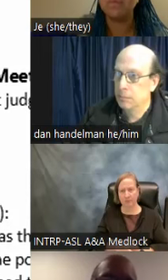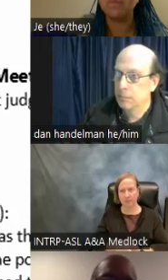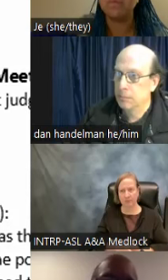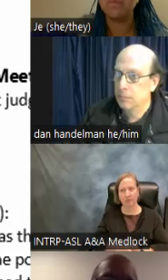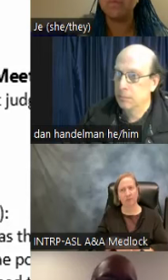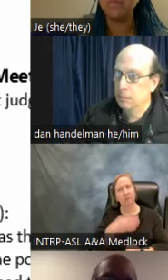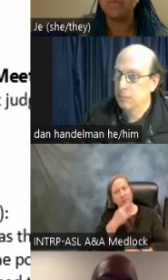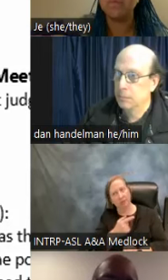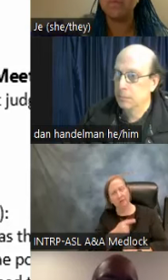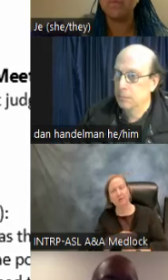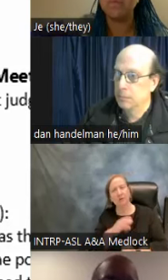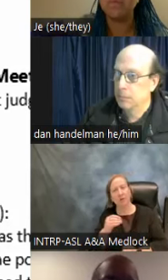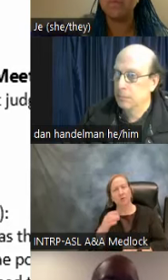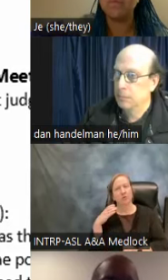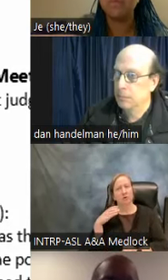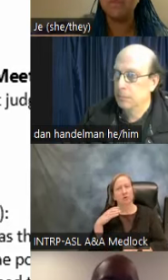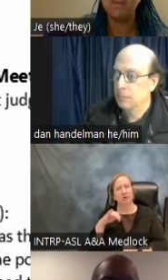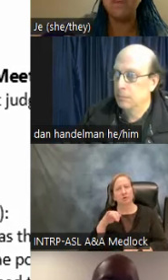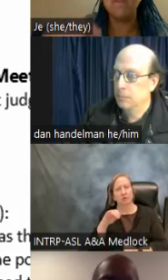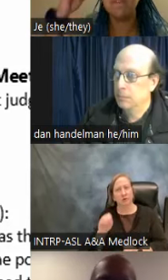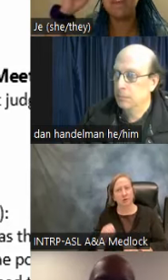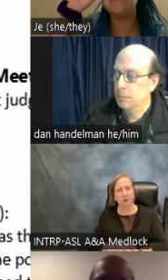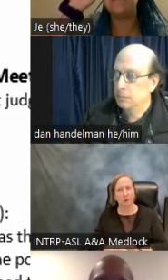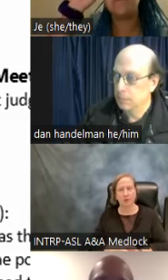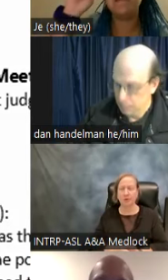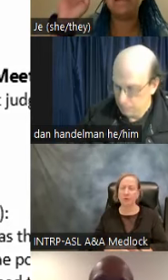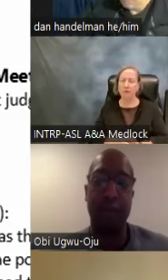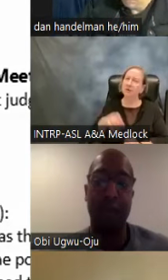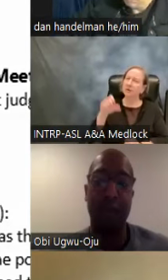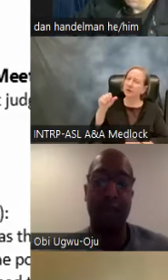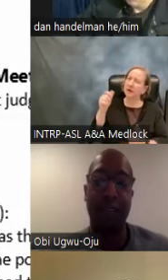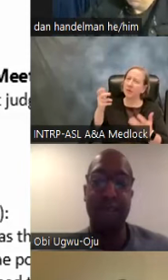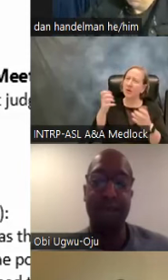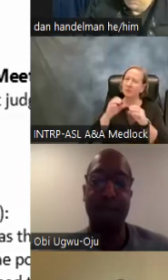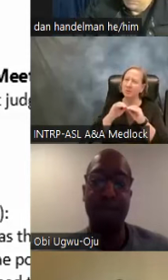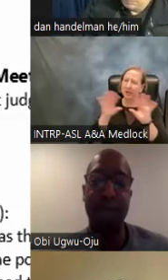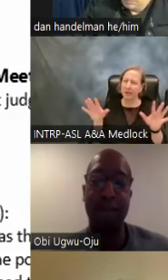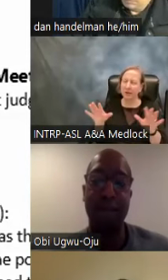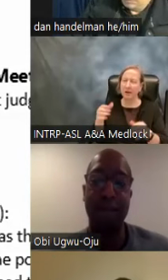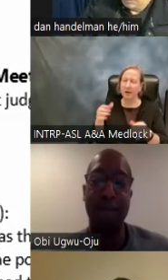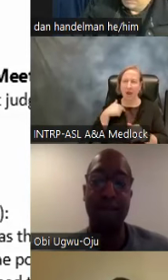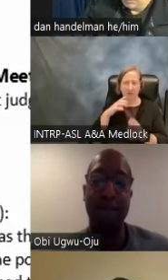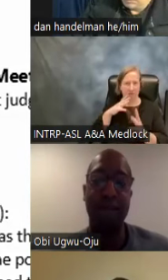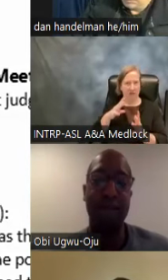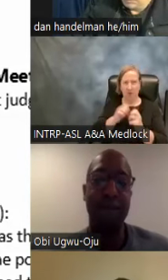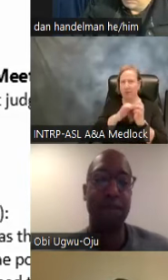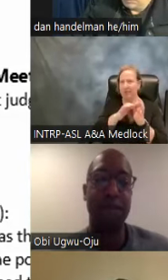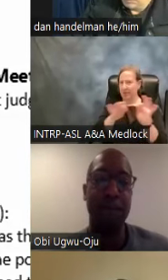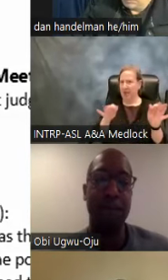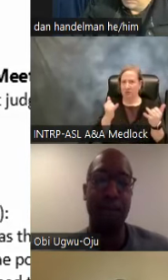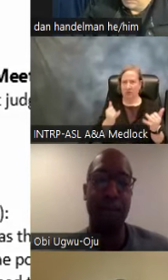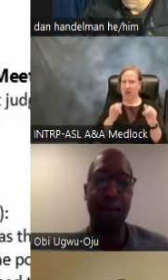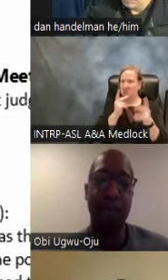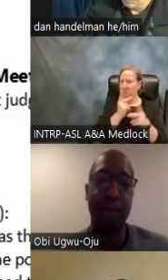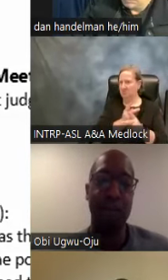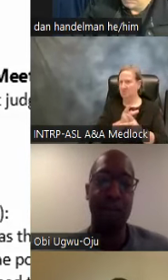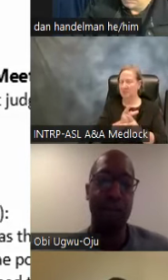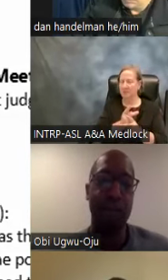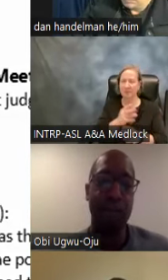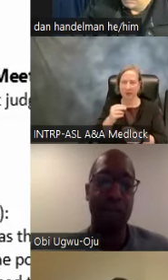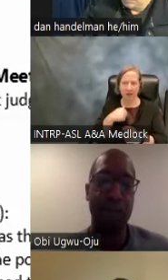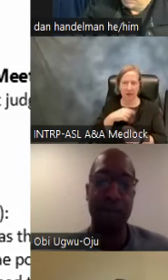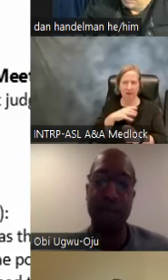Thank you. Co-Chair Ajay? Yeah, I just want to be clear that I'm fine with the language as is, and I'm